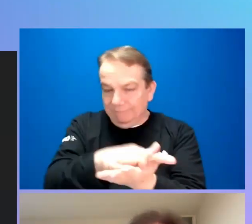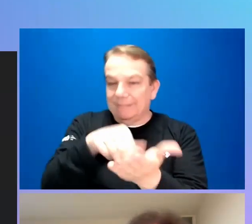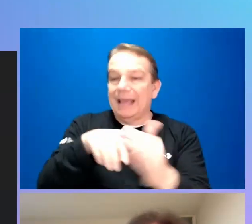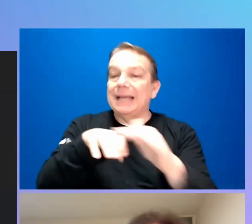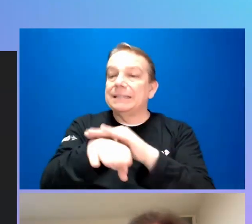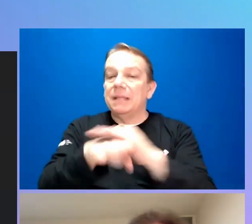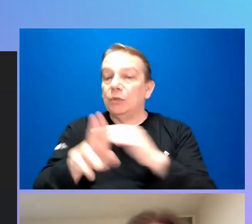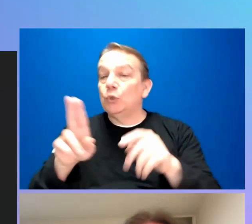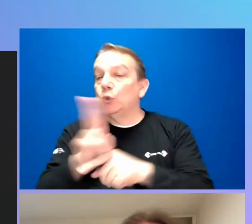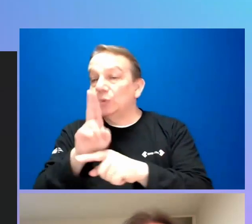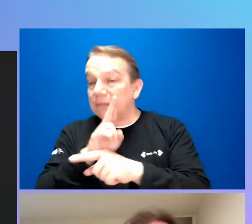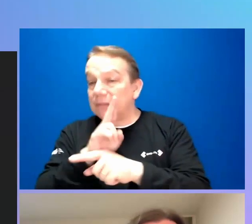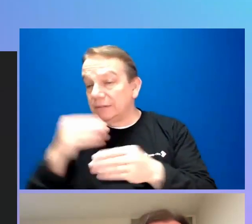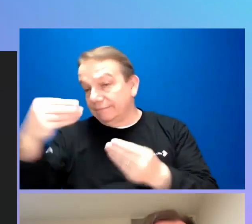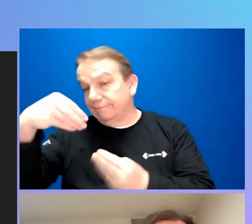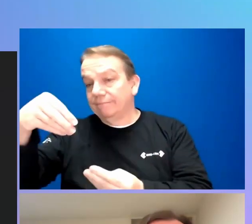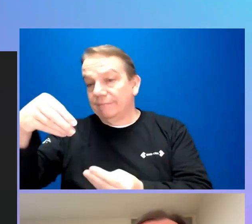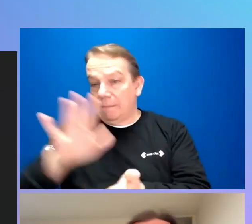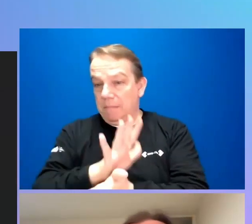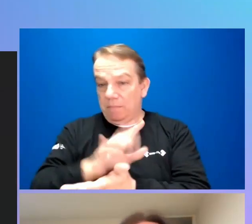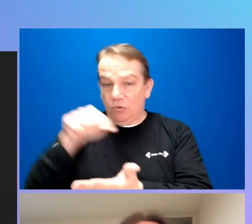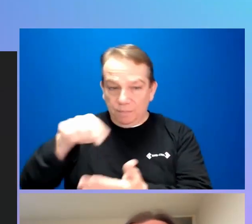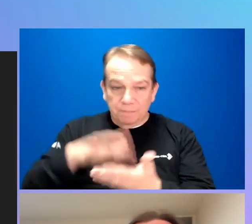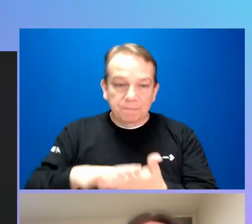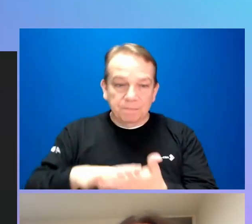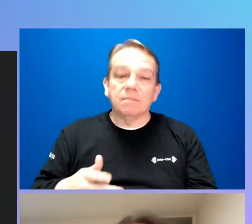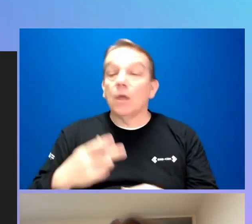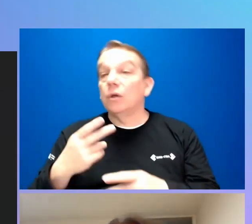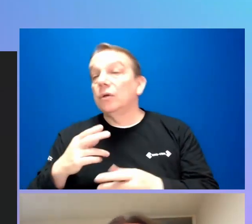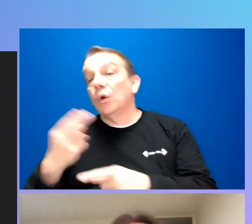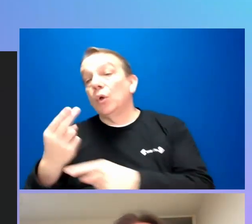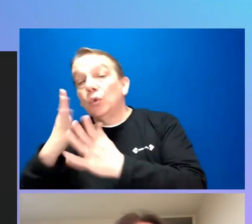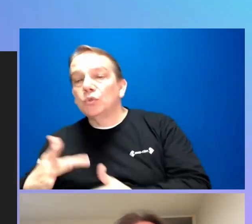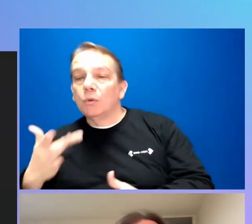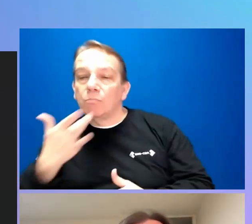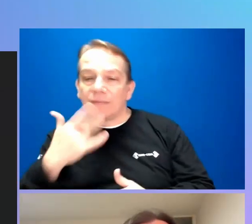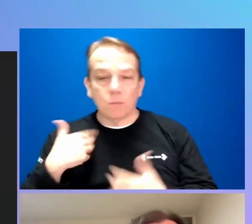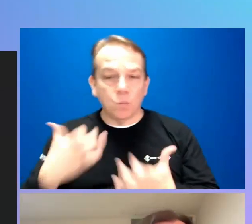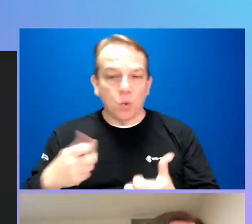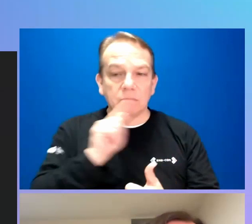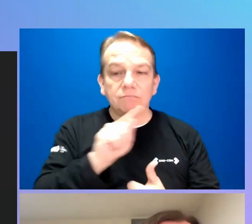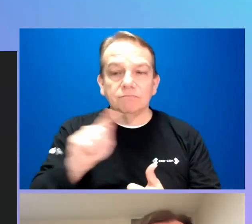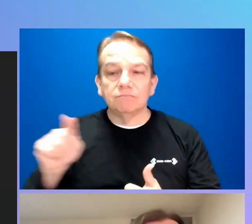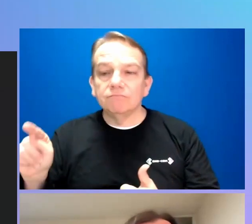user preferences. So your accessibility settings in your browser, in your operating system might relate to that.